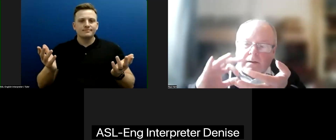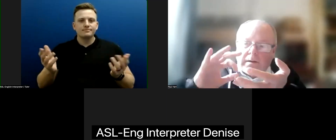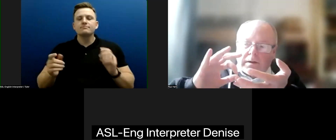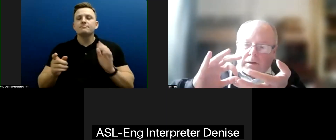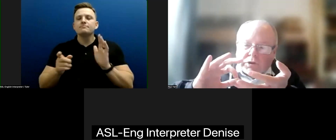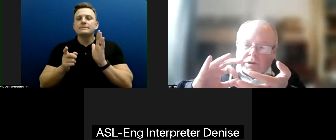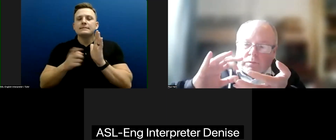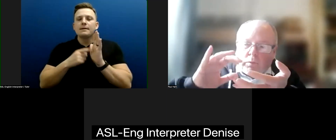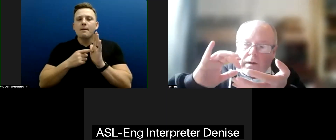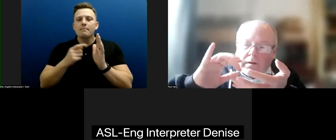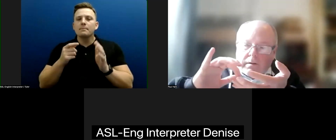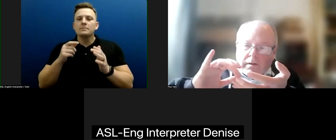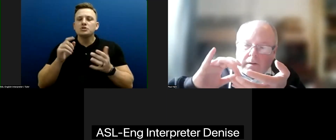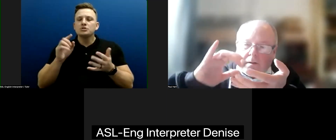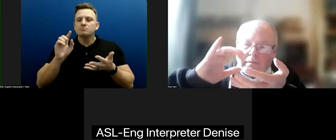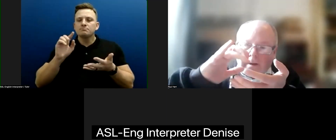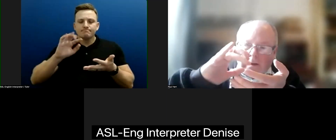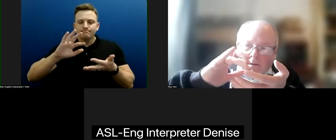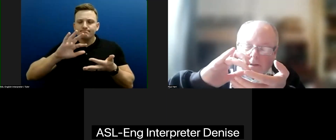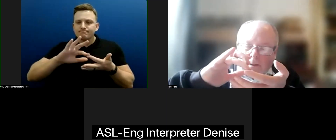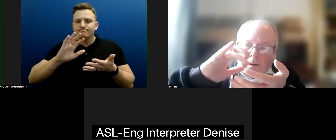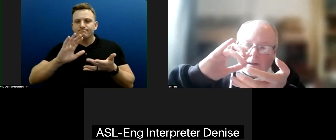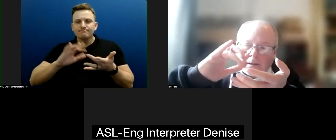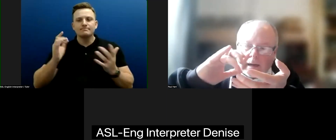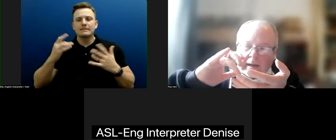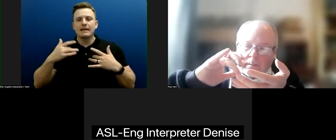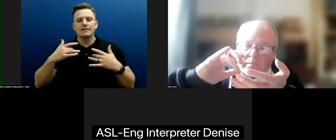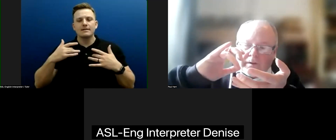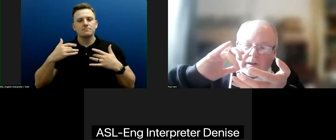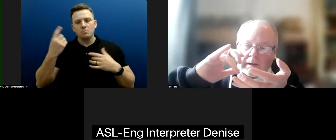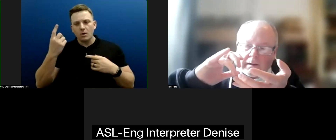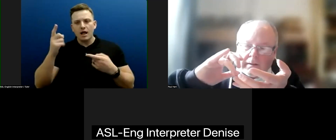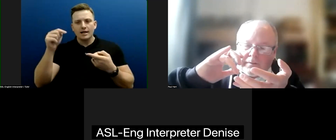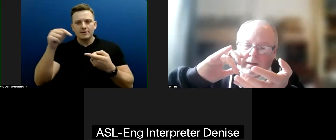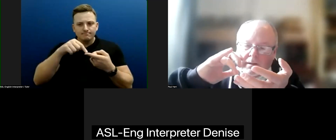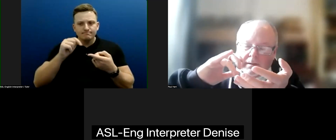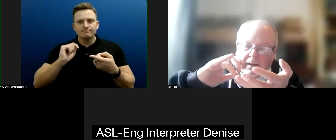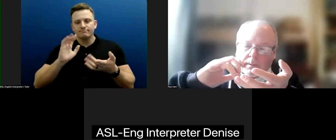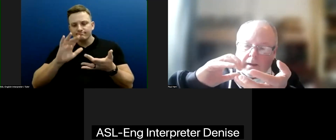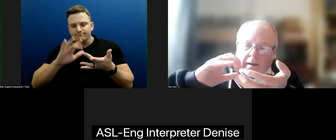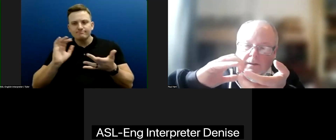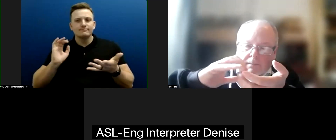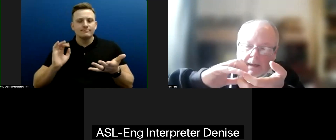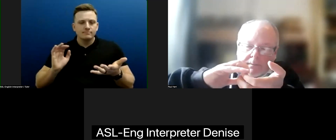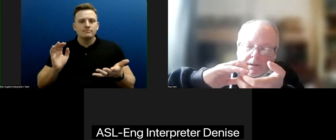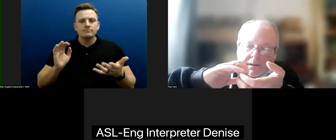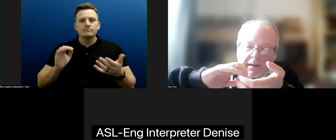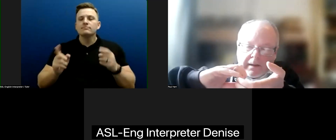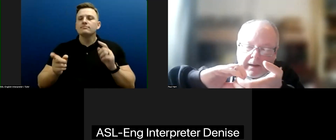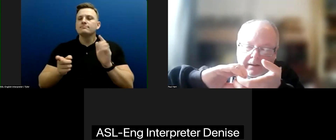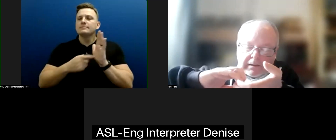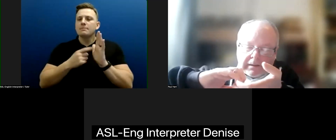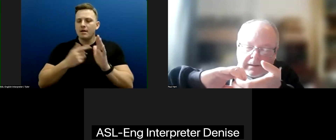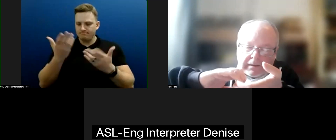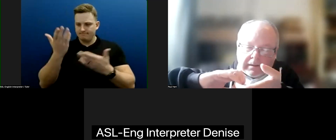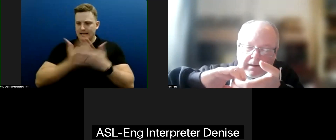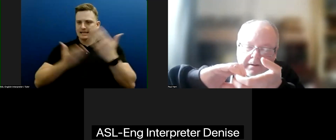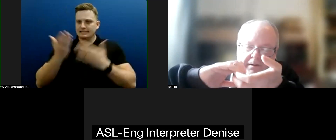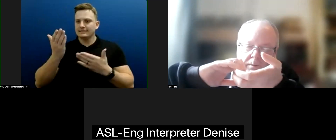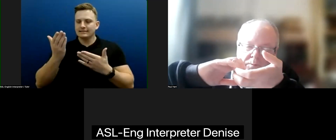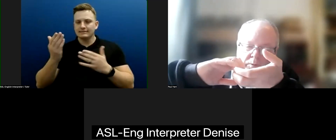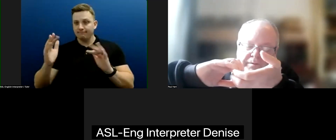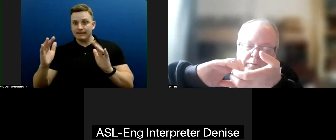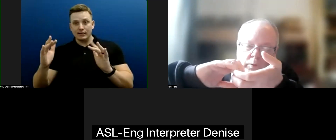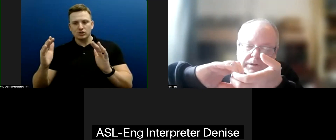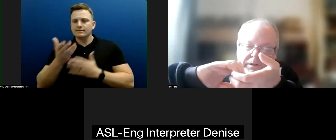fine touch. It's one fingertip at a time feeling another fingertip. Sometimes there's